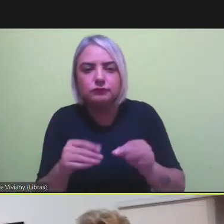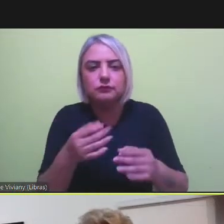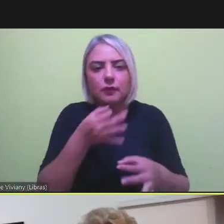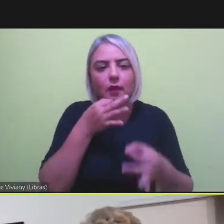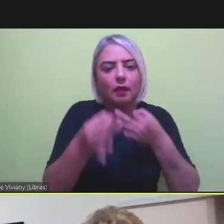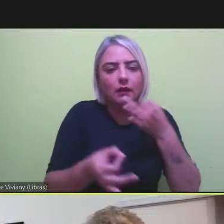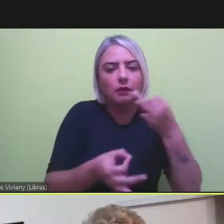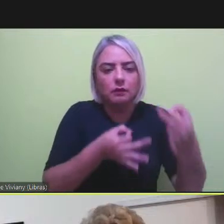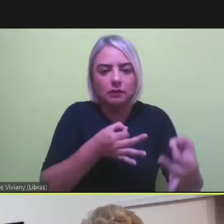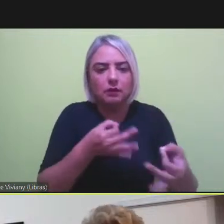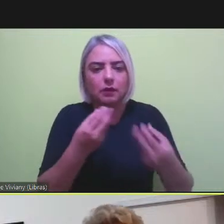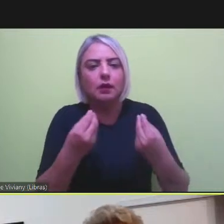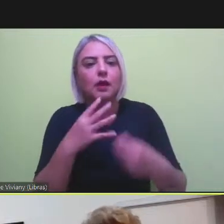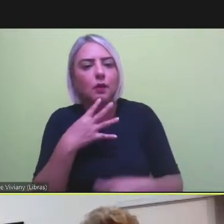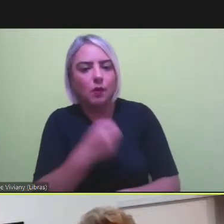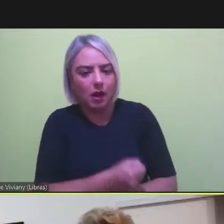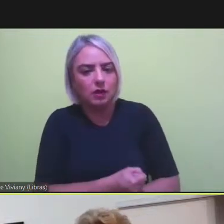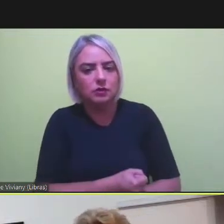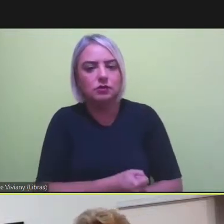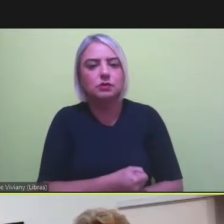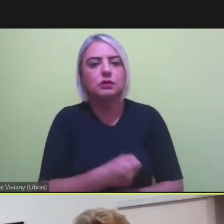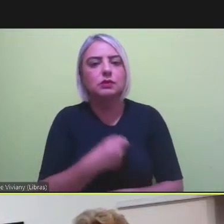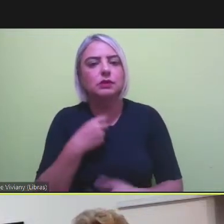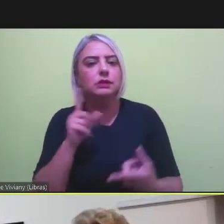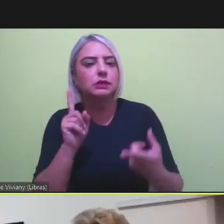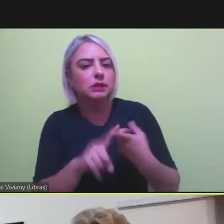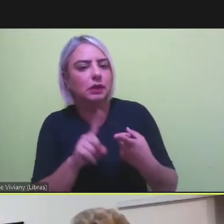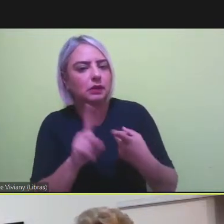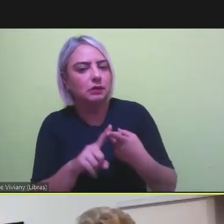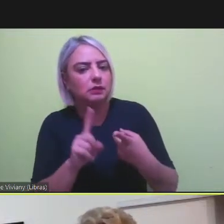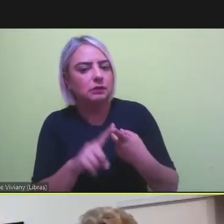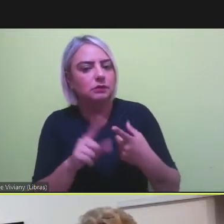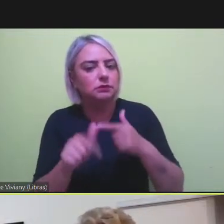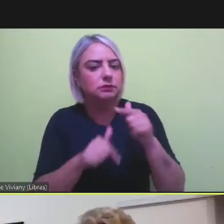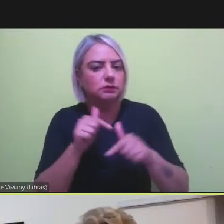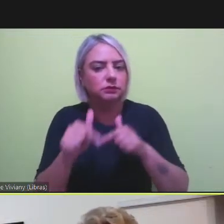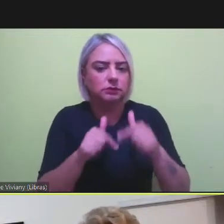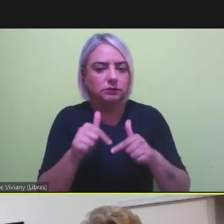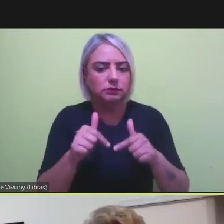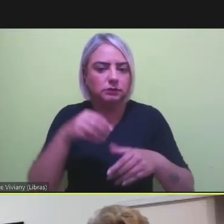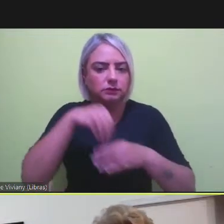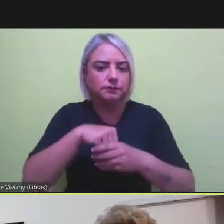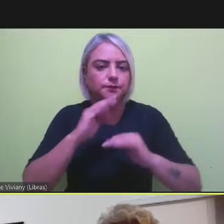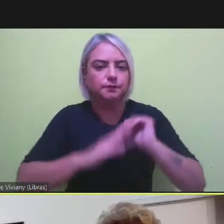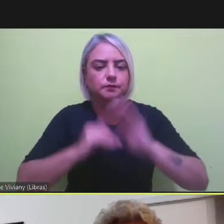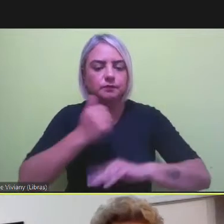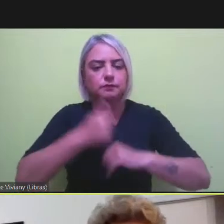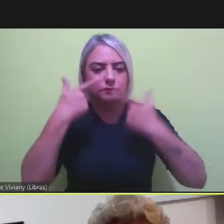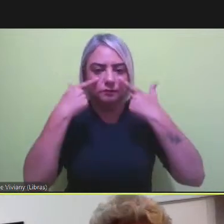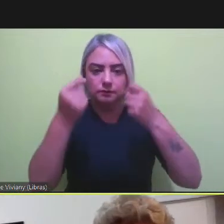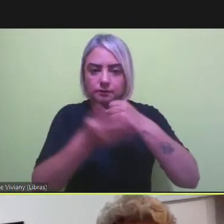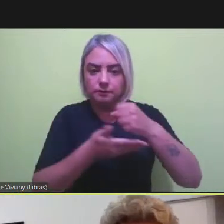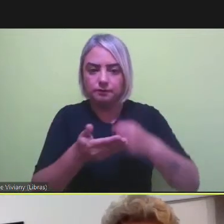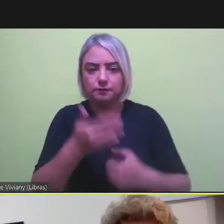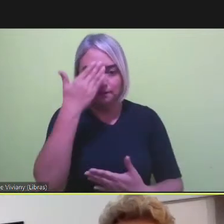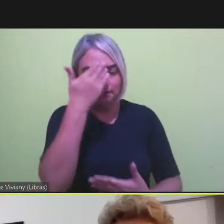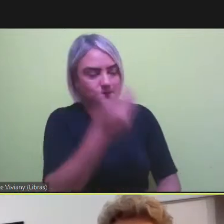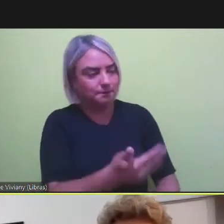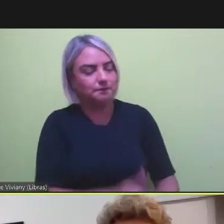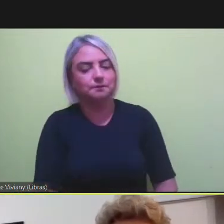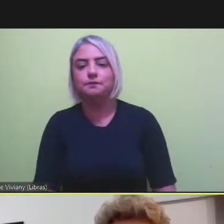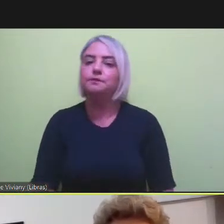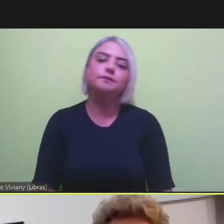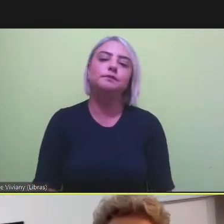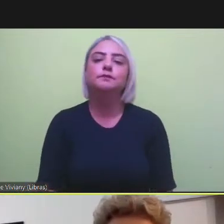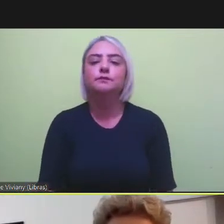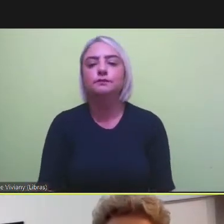changes that have to be suggested, they have to be implemented, that they might threaten the interprofessional work. Thank